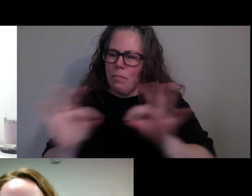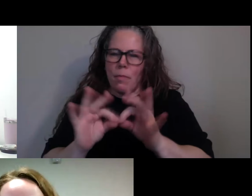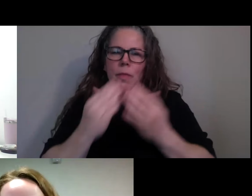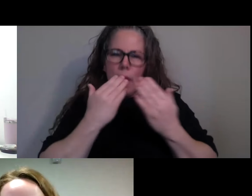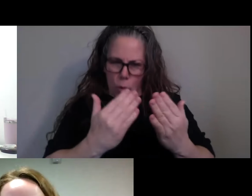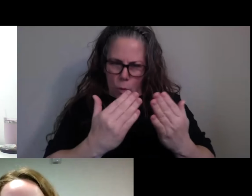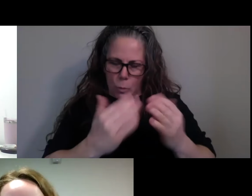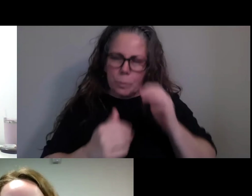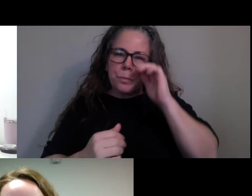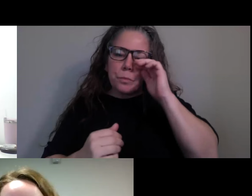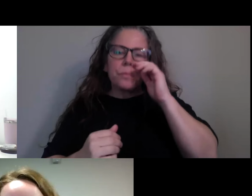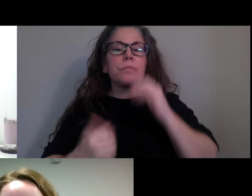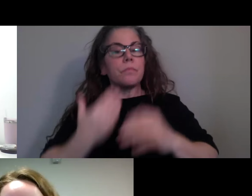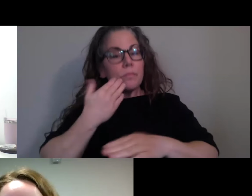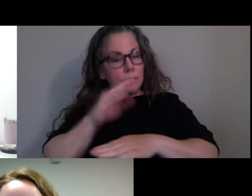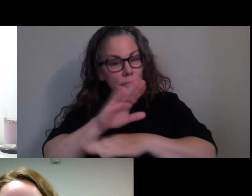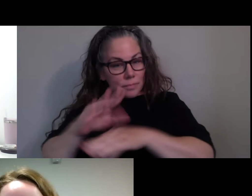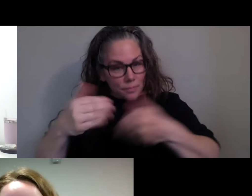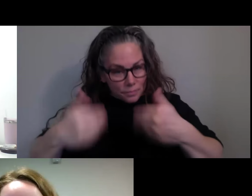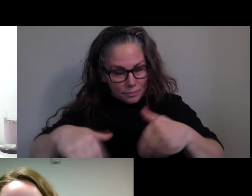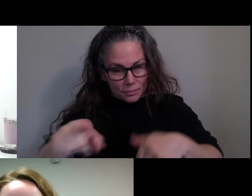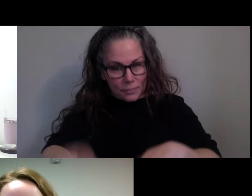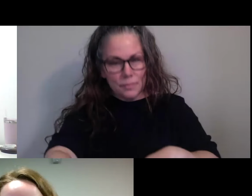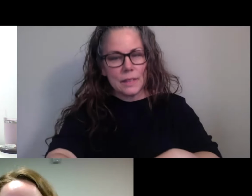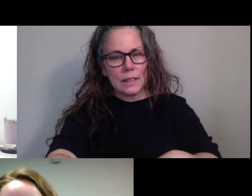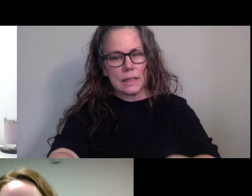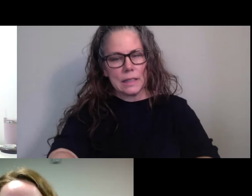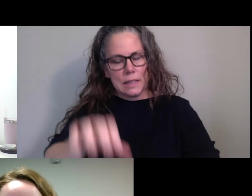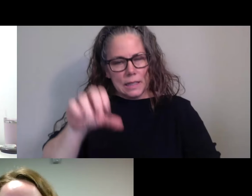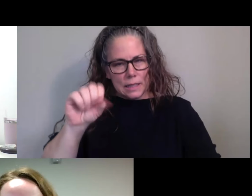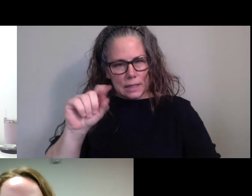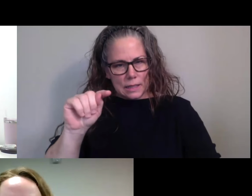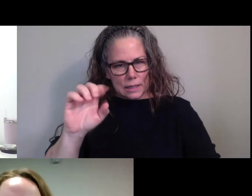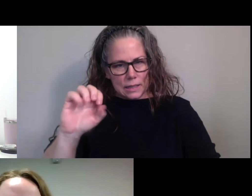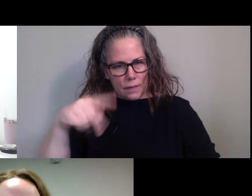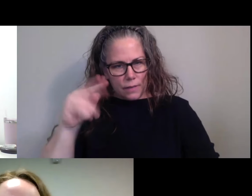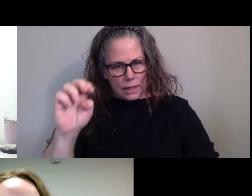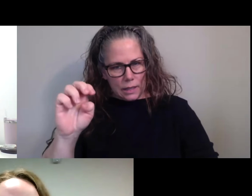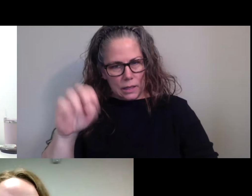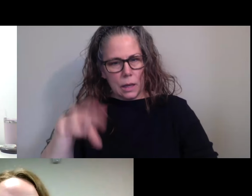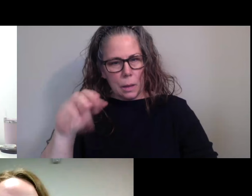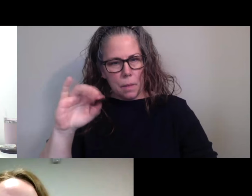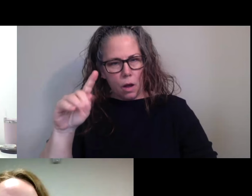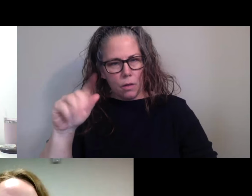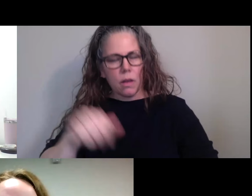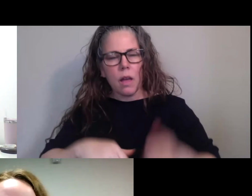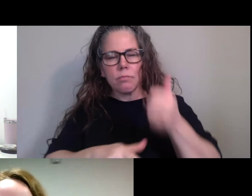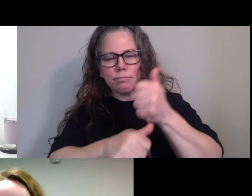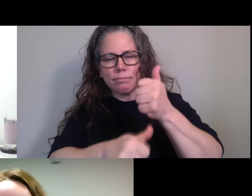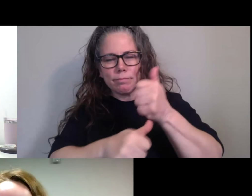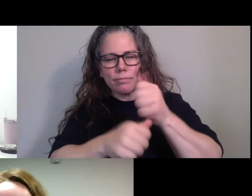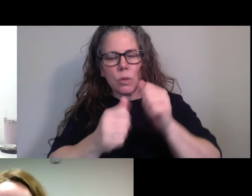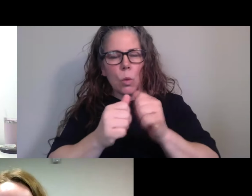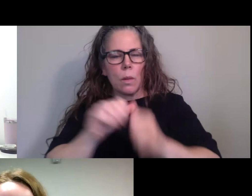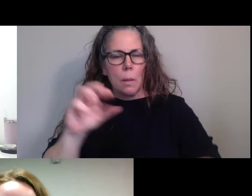that. Good afternoon, everybody. My name is Stephanie McCarthy, and I am the Deputy Chief of Staff at MOVA, and I